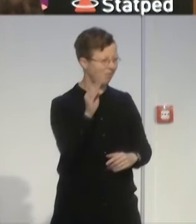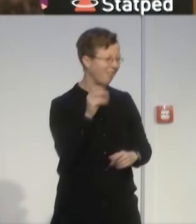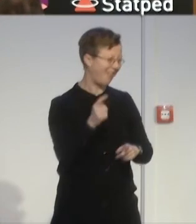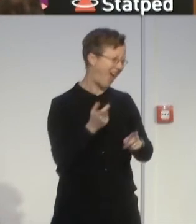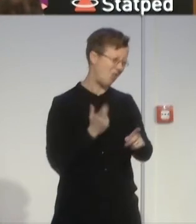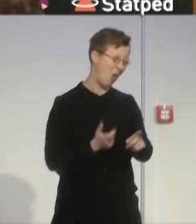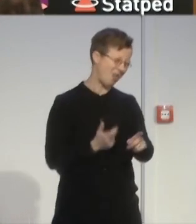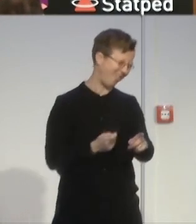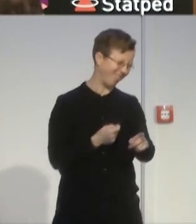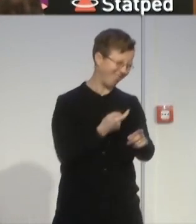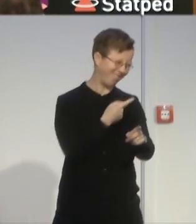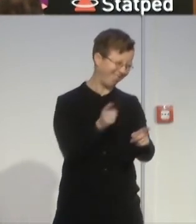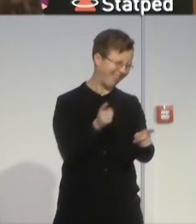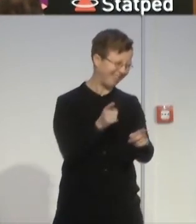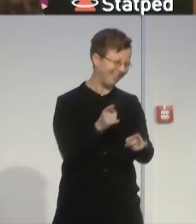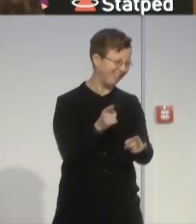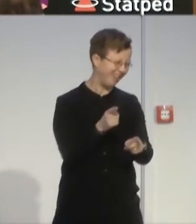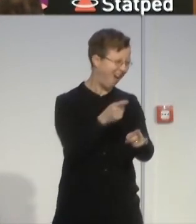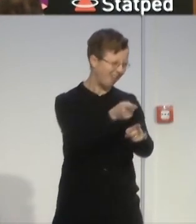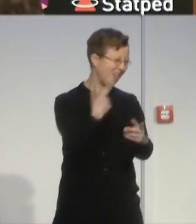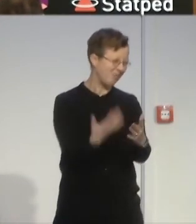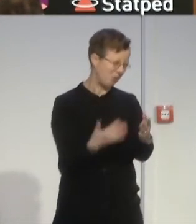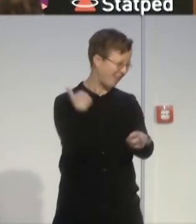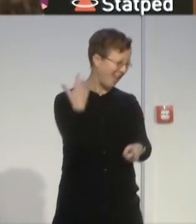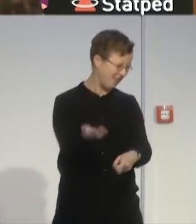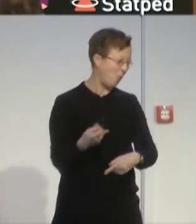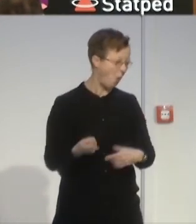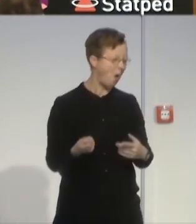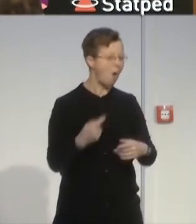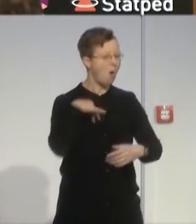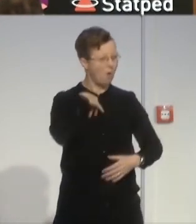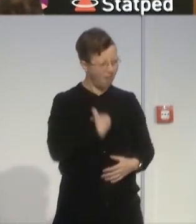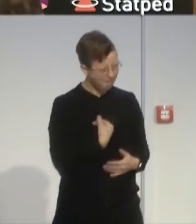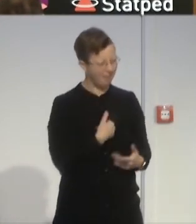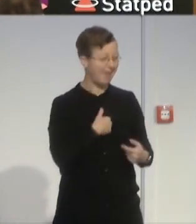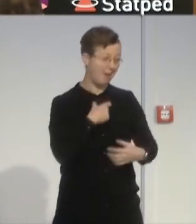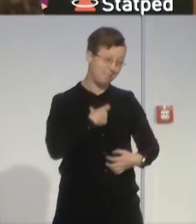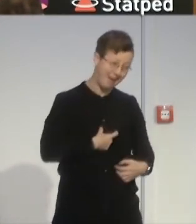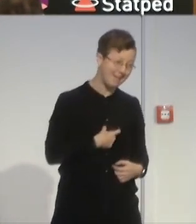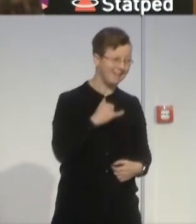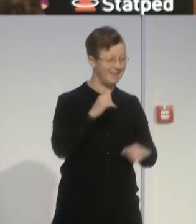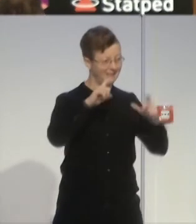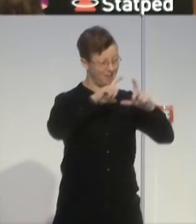Göran. You will hear him speak later. And the woman is me.